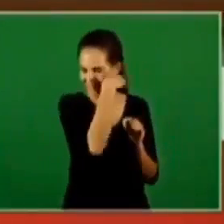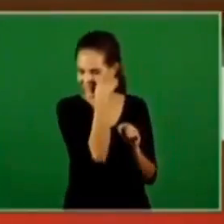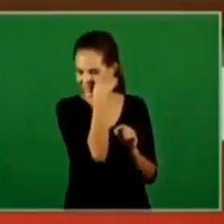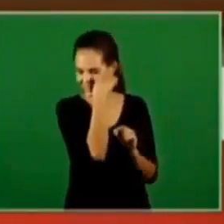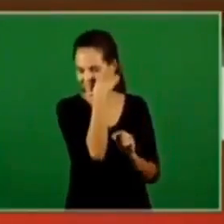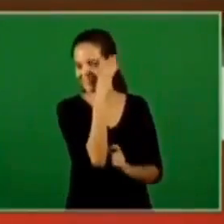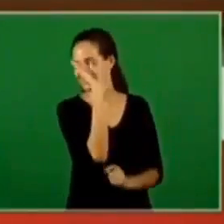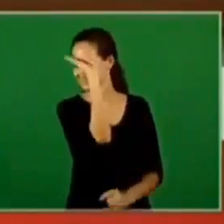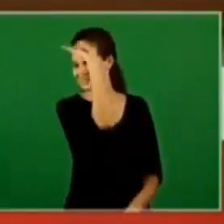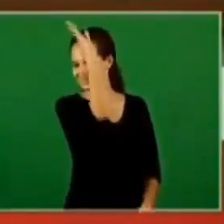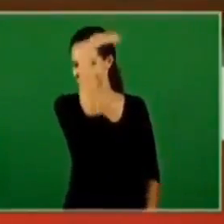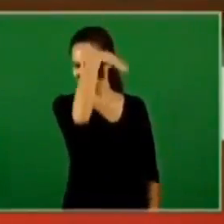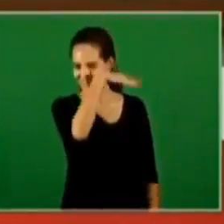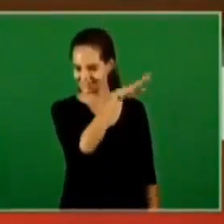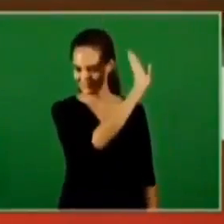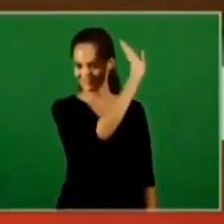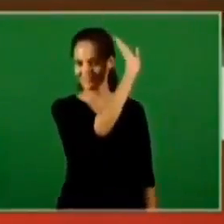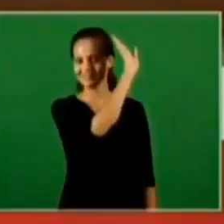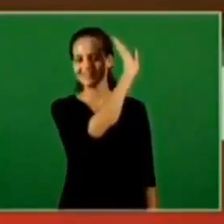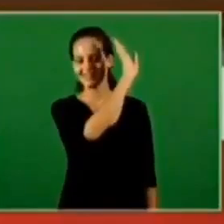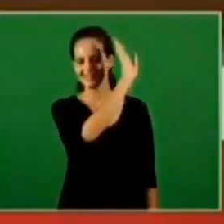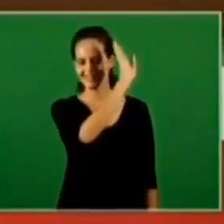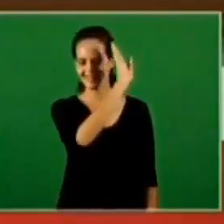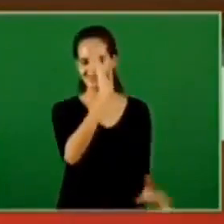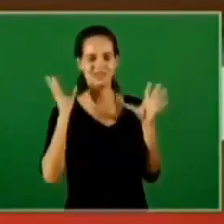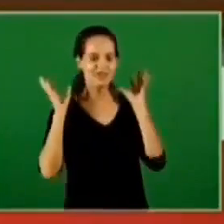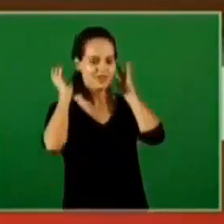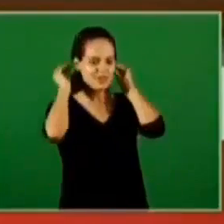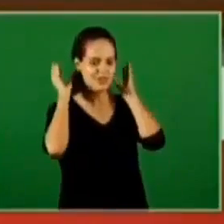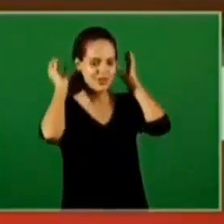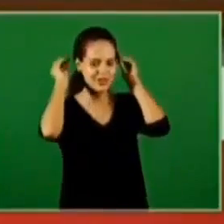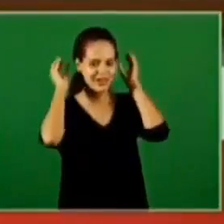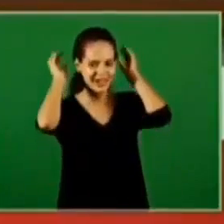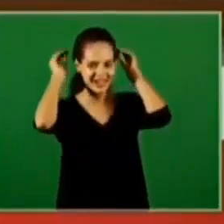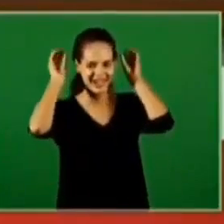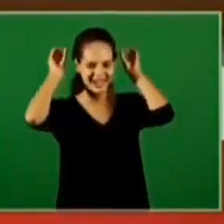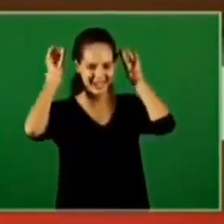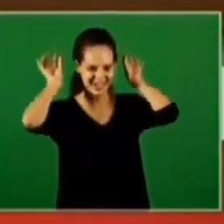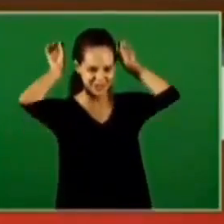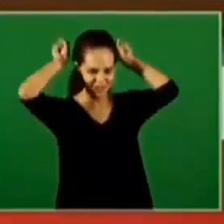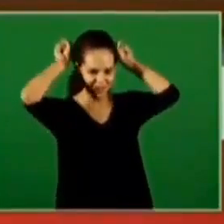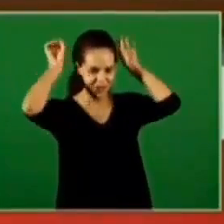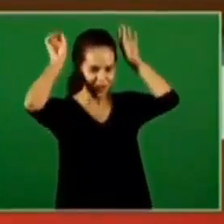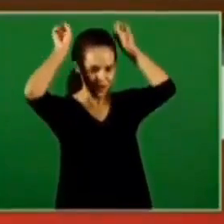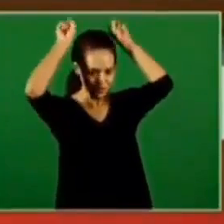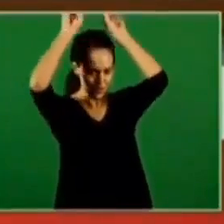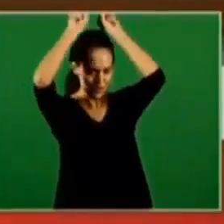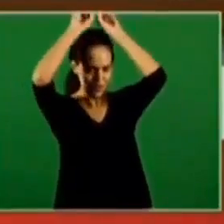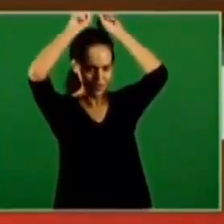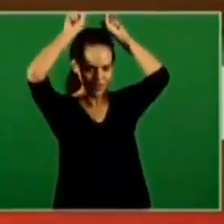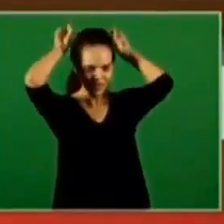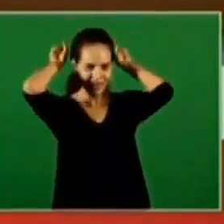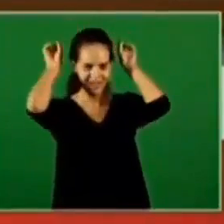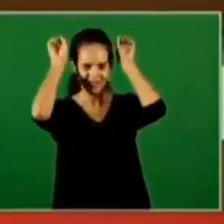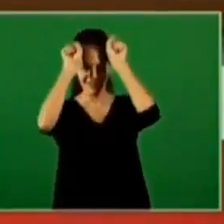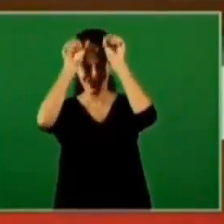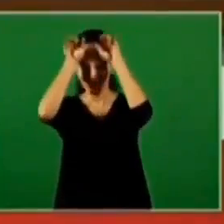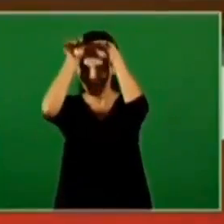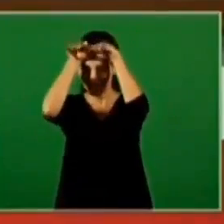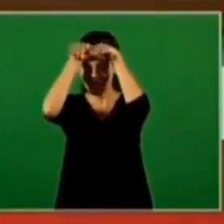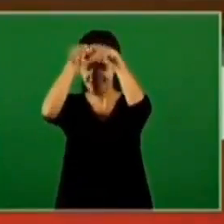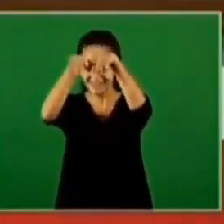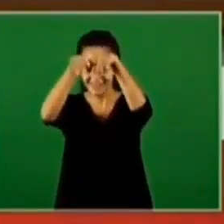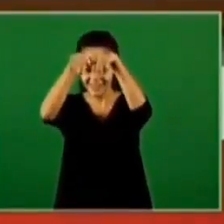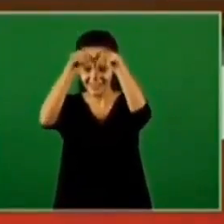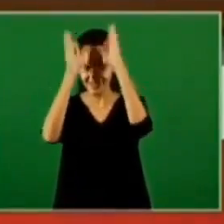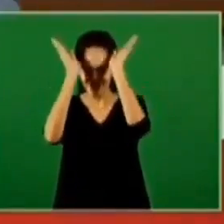there's another one that cut their hair, just painted on one side. That looked like some